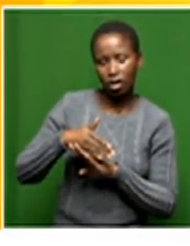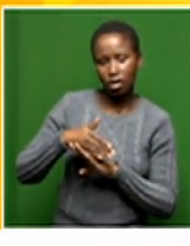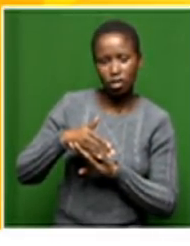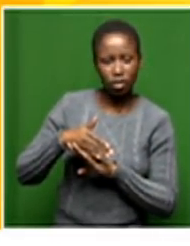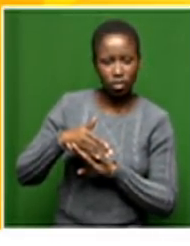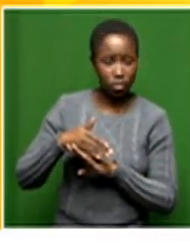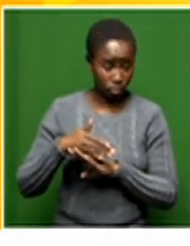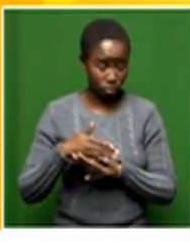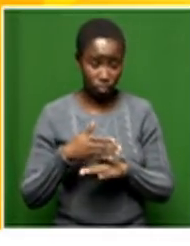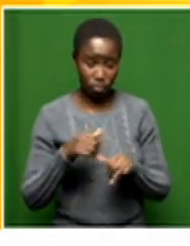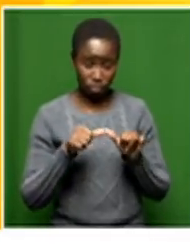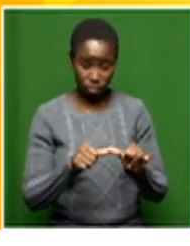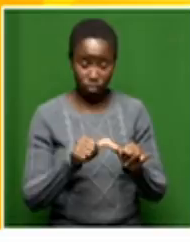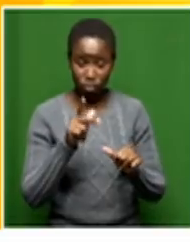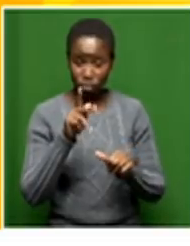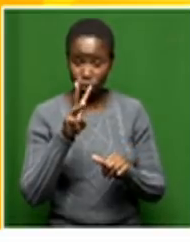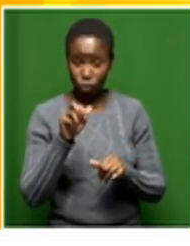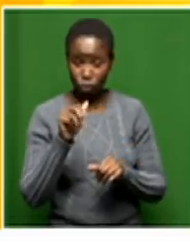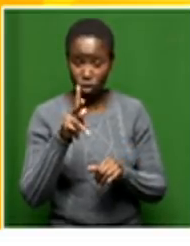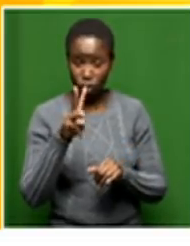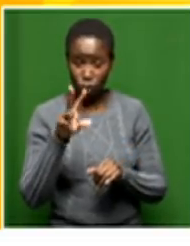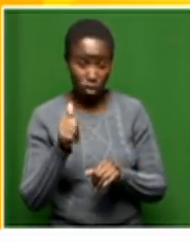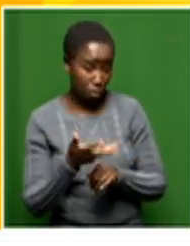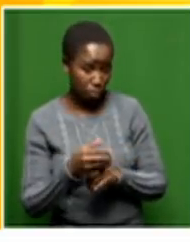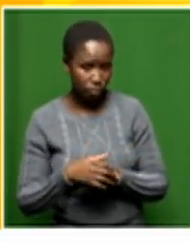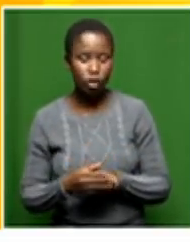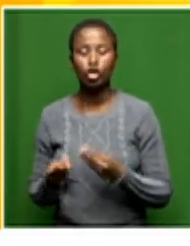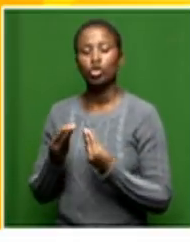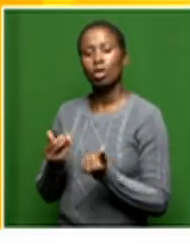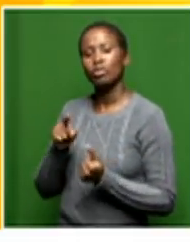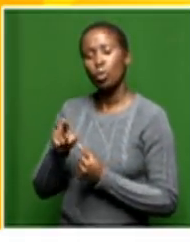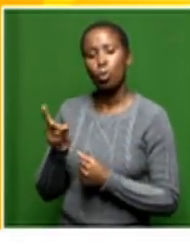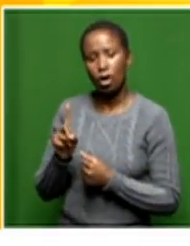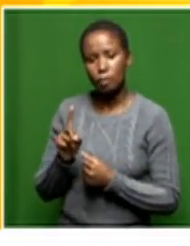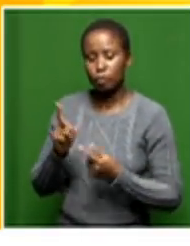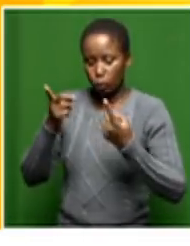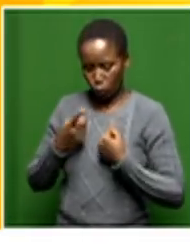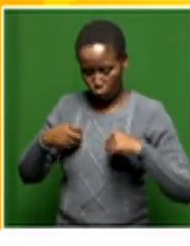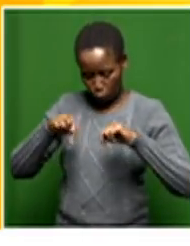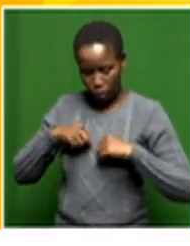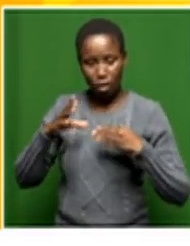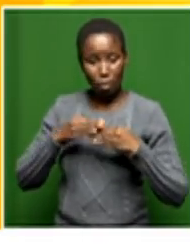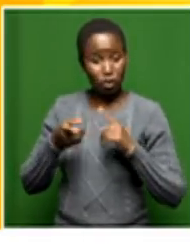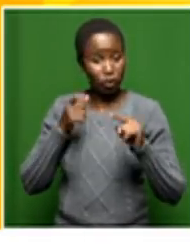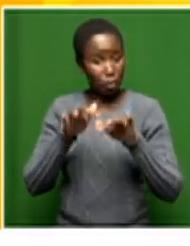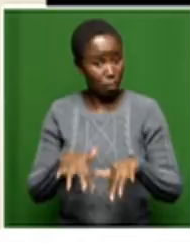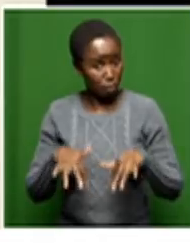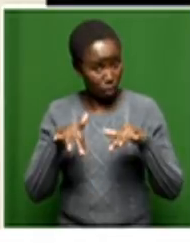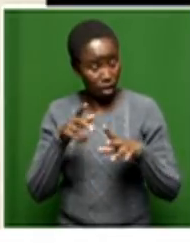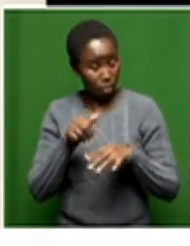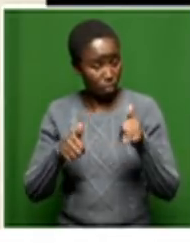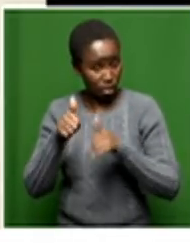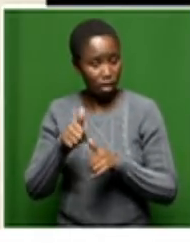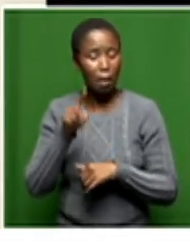solution... Go ahead, Mr. Kwankwa. The solution to this thing is that we ourselves, members of parliament, the executive authority of